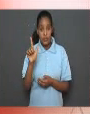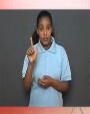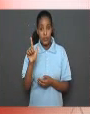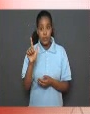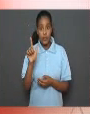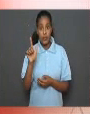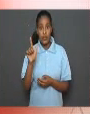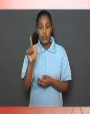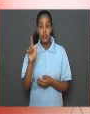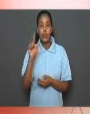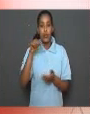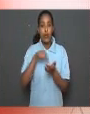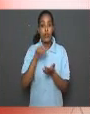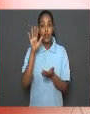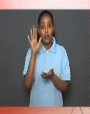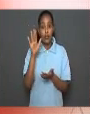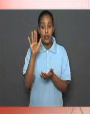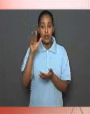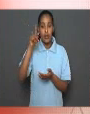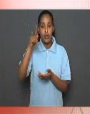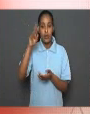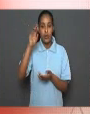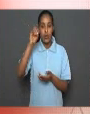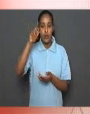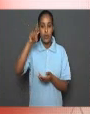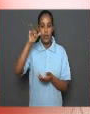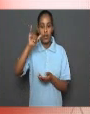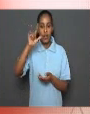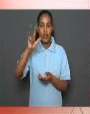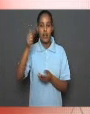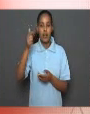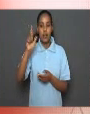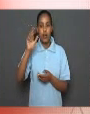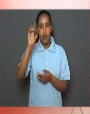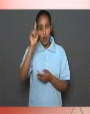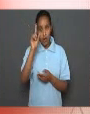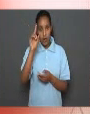of 0.5 propan 1-ol.